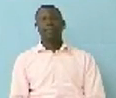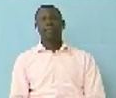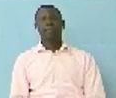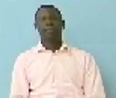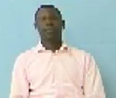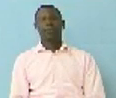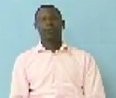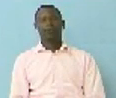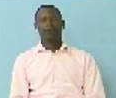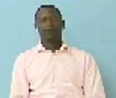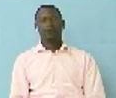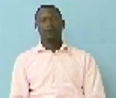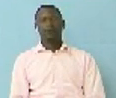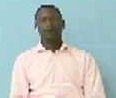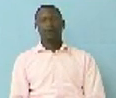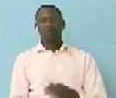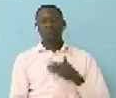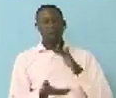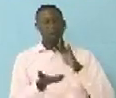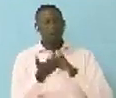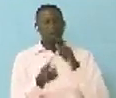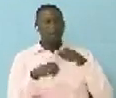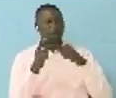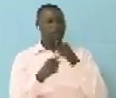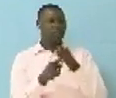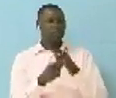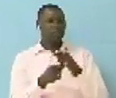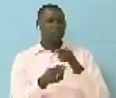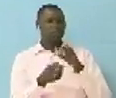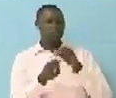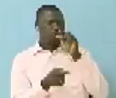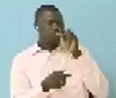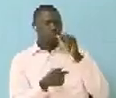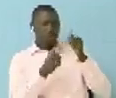We touched upon this a little bit yesterday.